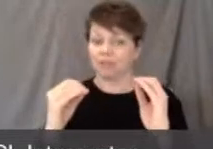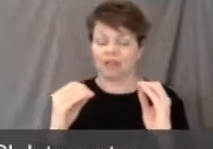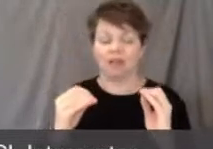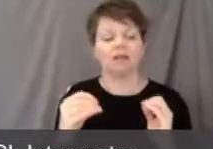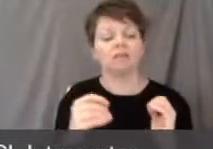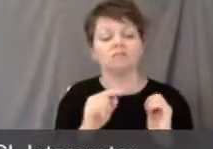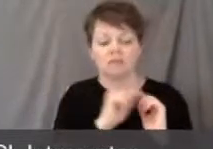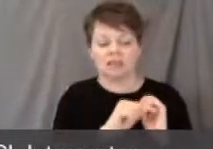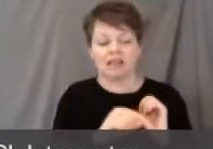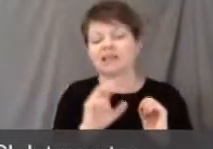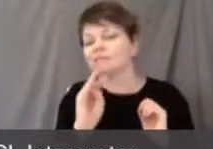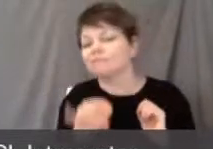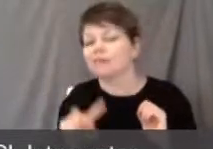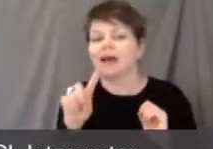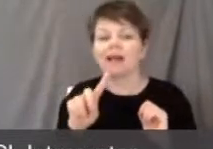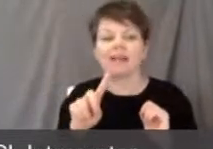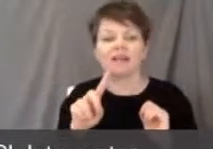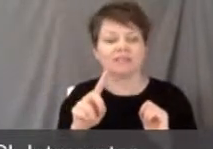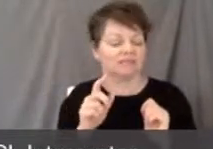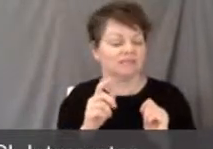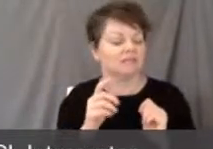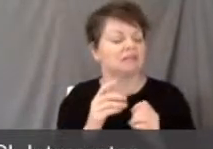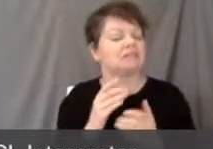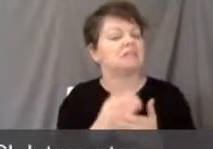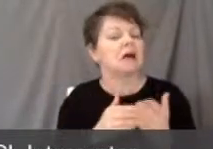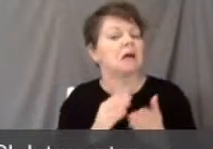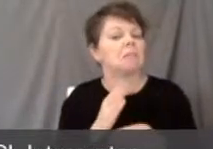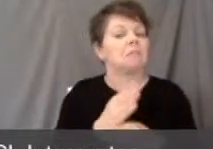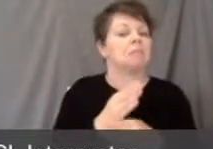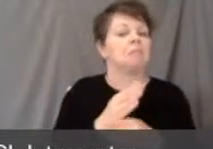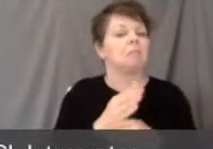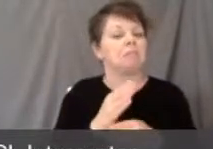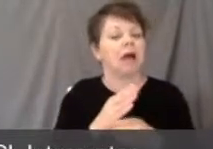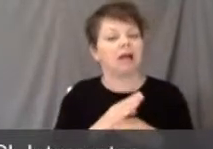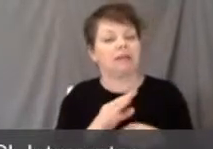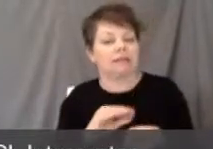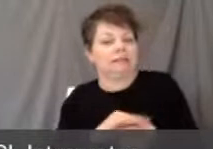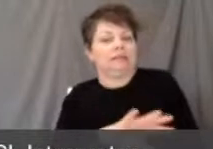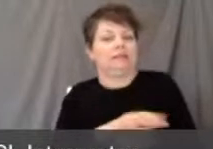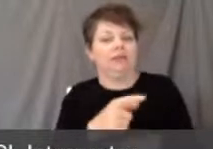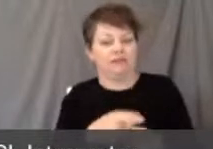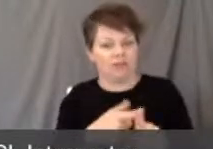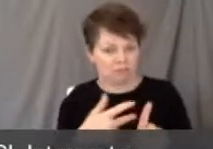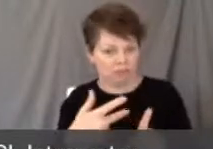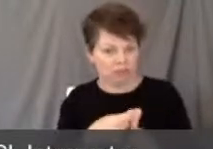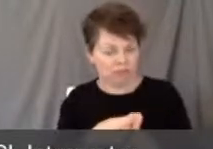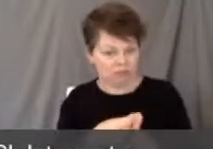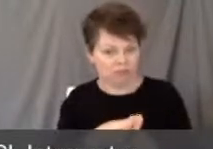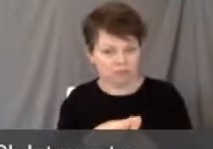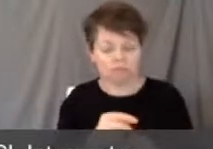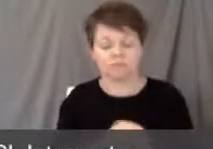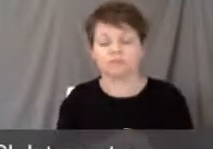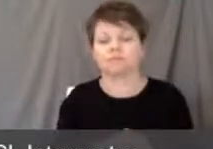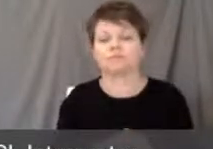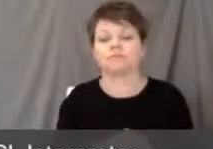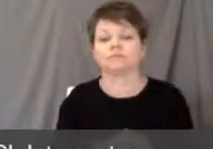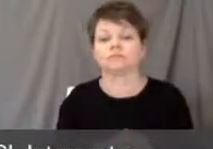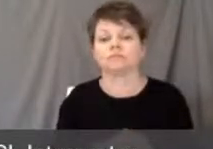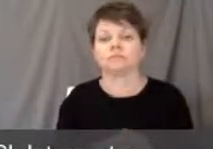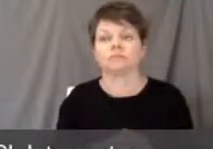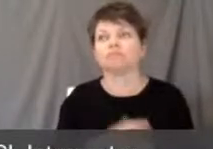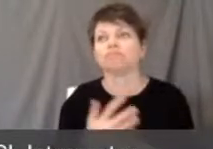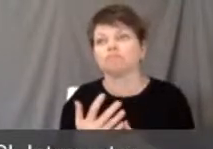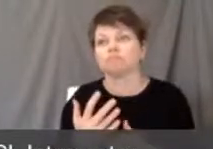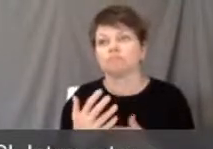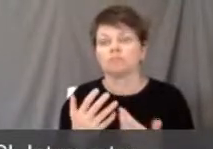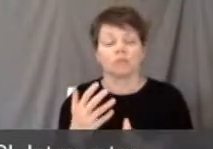mild to mostly mild, potentially a little bit of moderate side effects after the vaccine. The only thing that